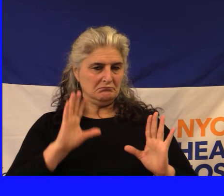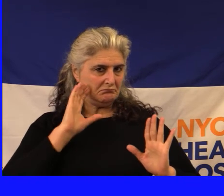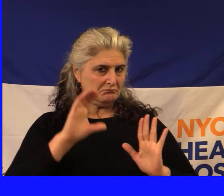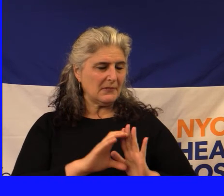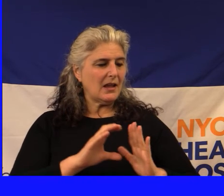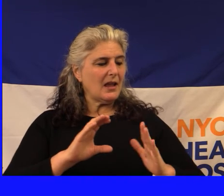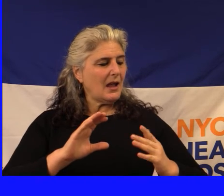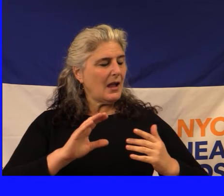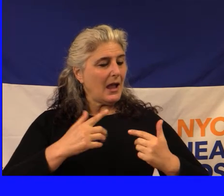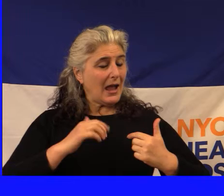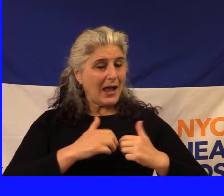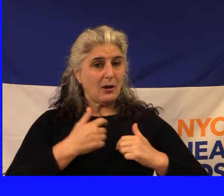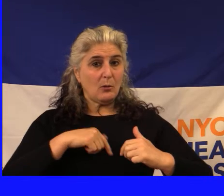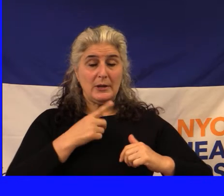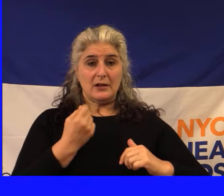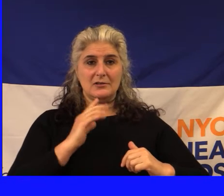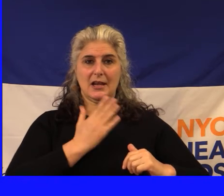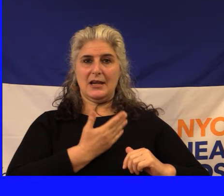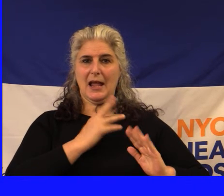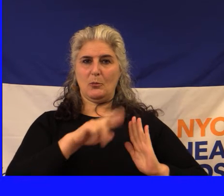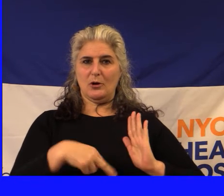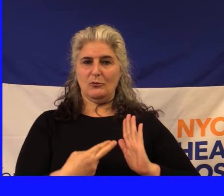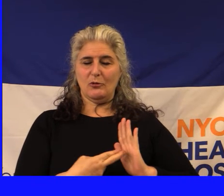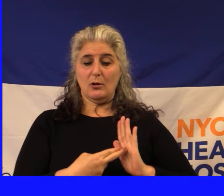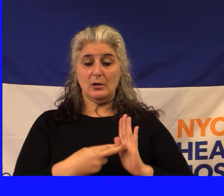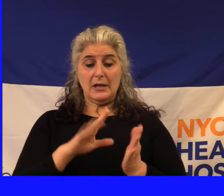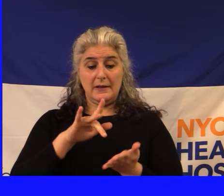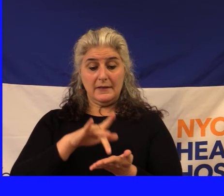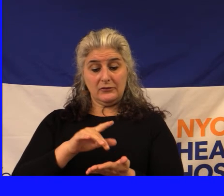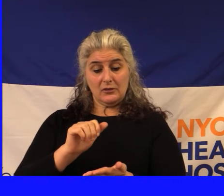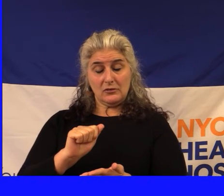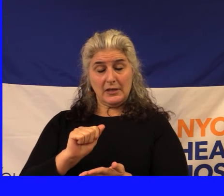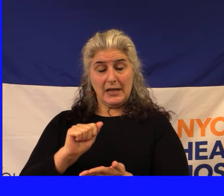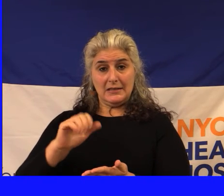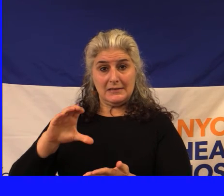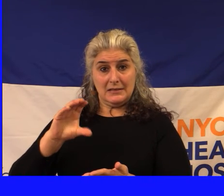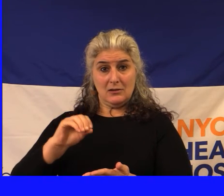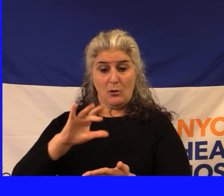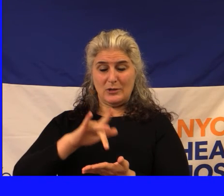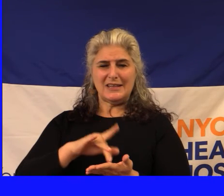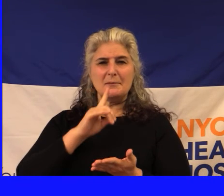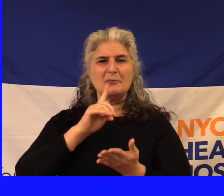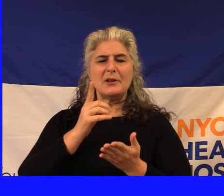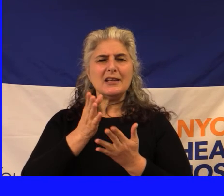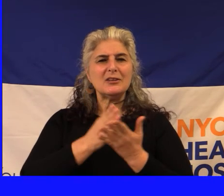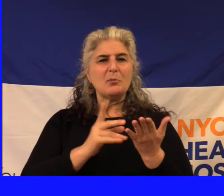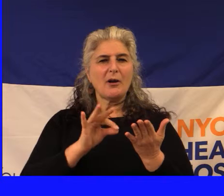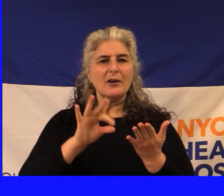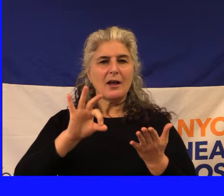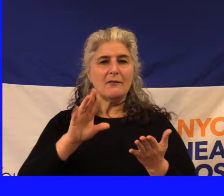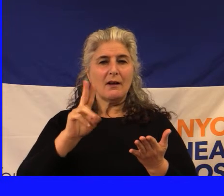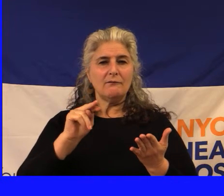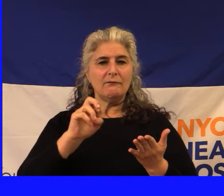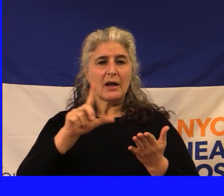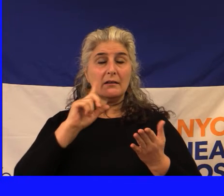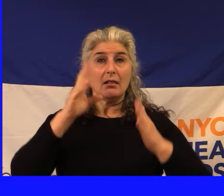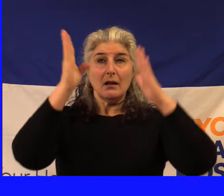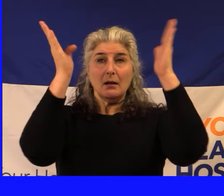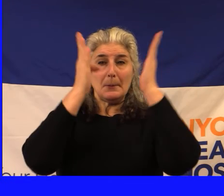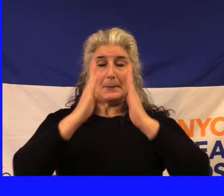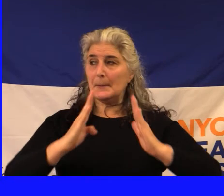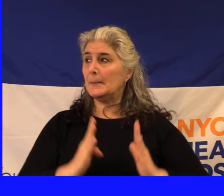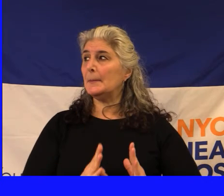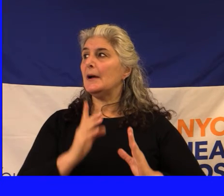see our role. The central ACO team is sort of this funnel that takes all the different players that